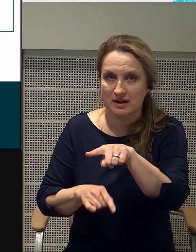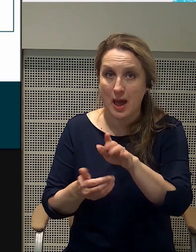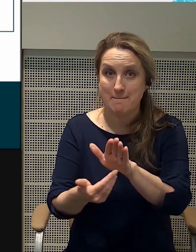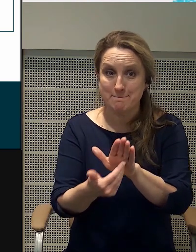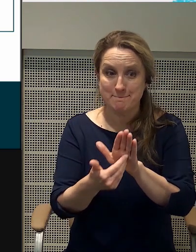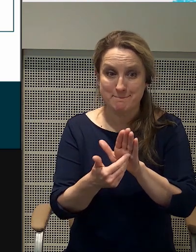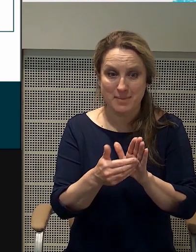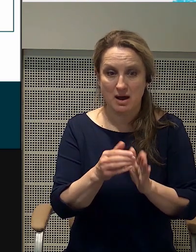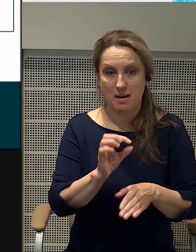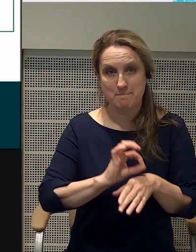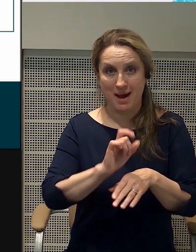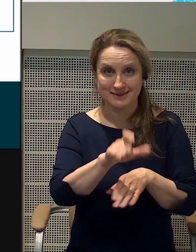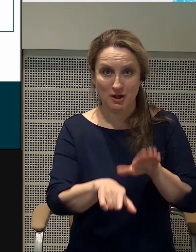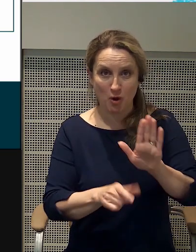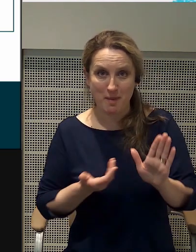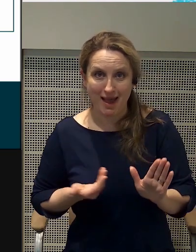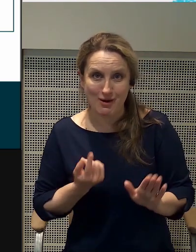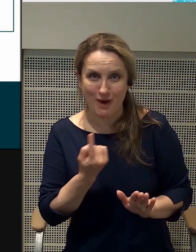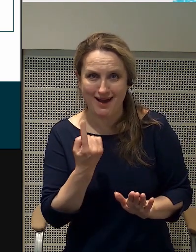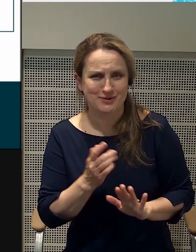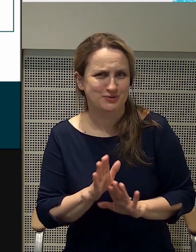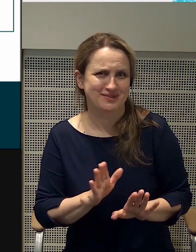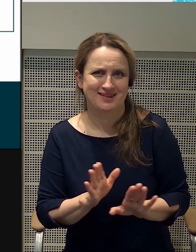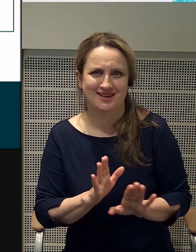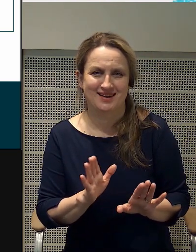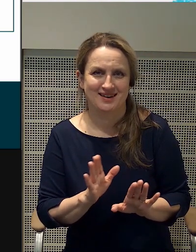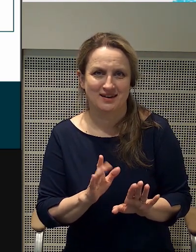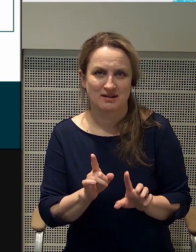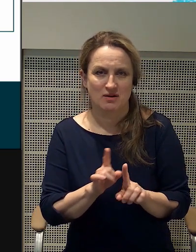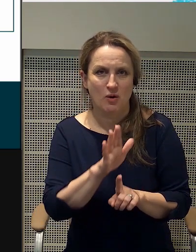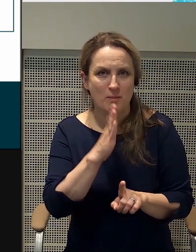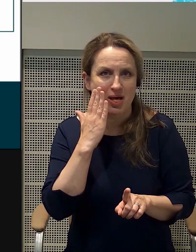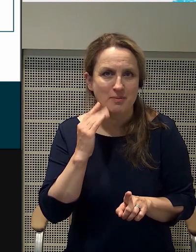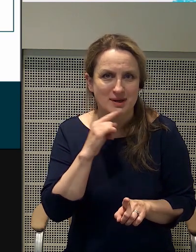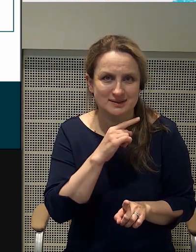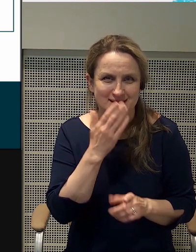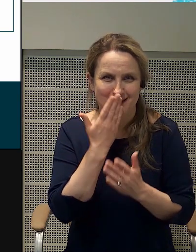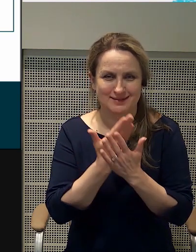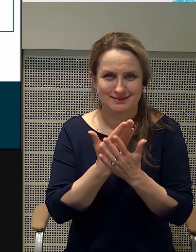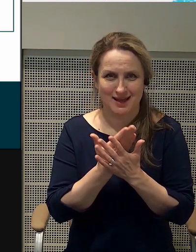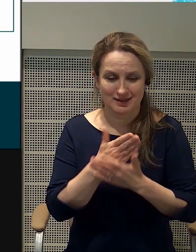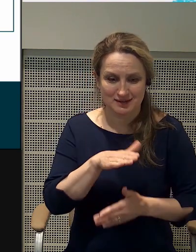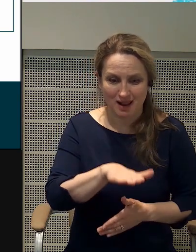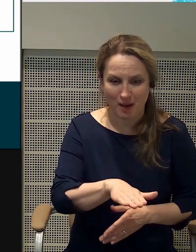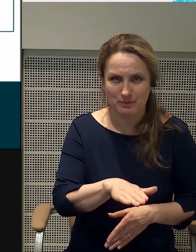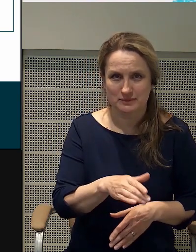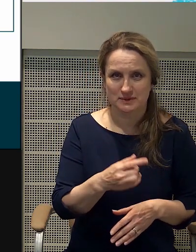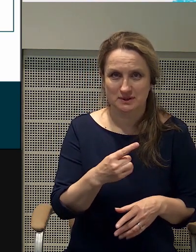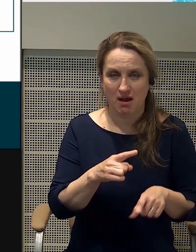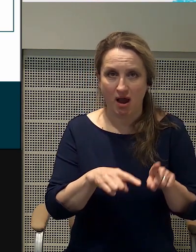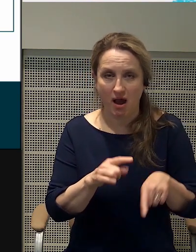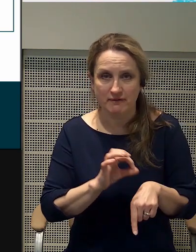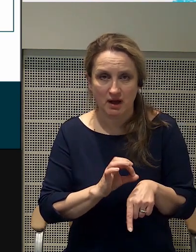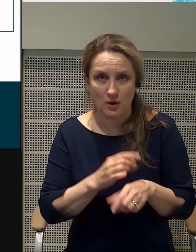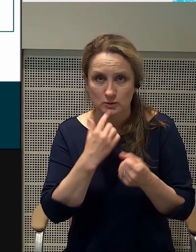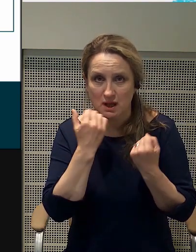emotional situations, work situations, financial situations, social situations. And it's relevant to study that as well and see where